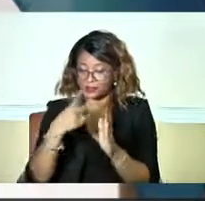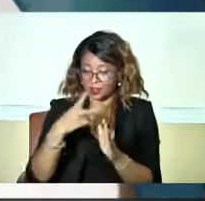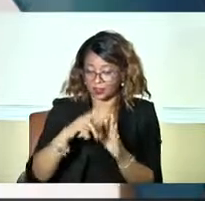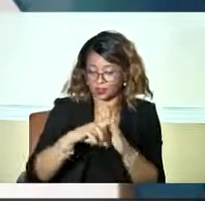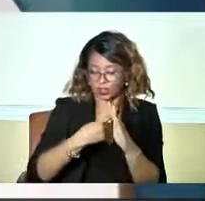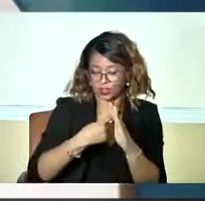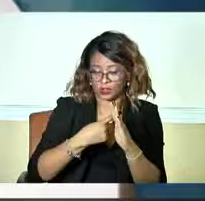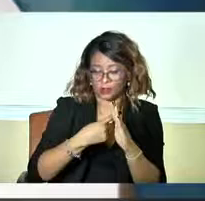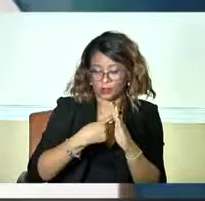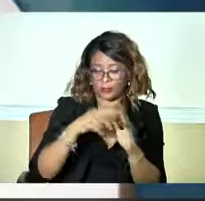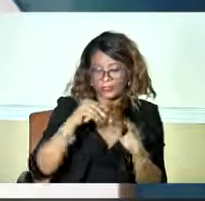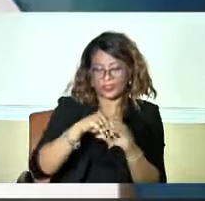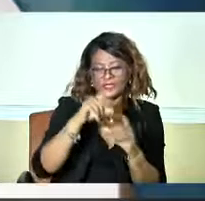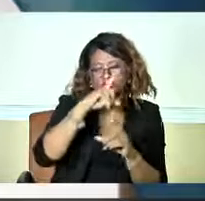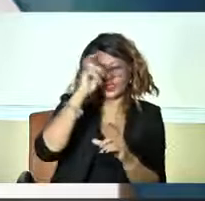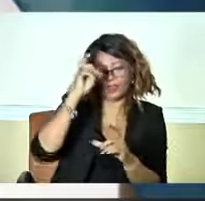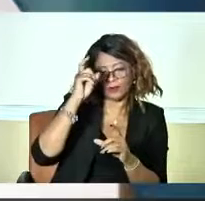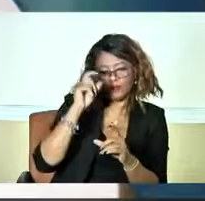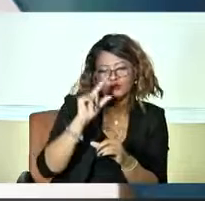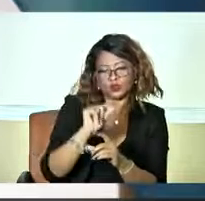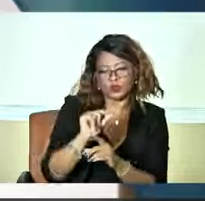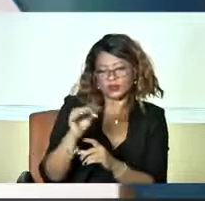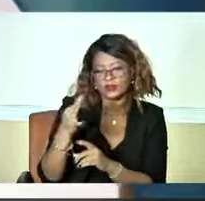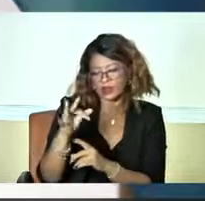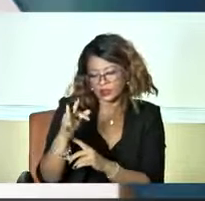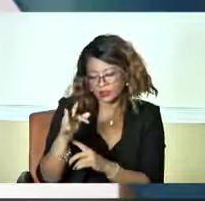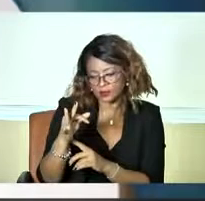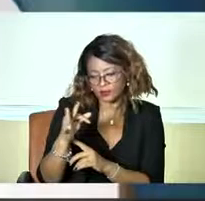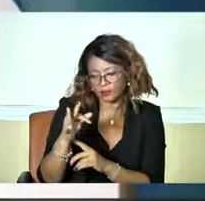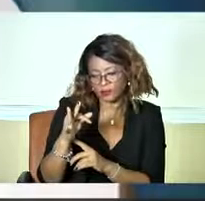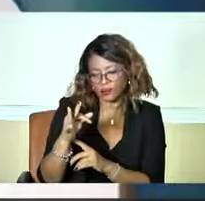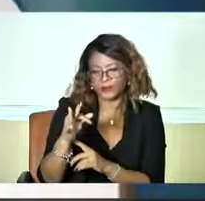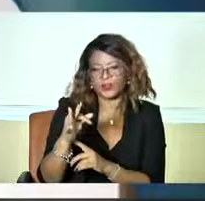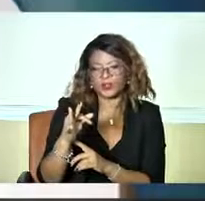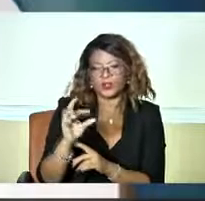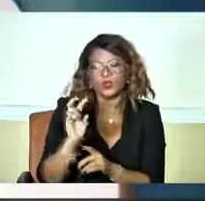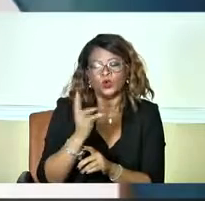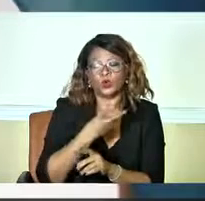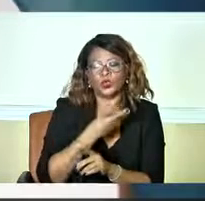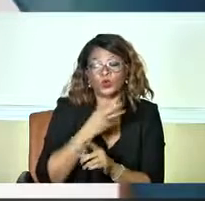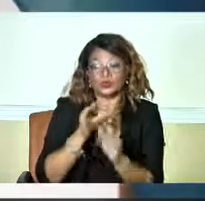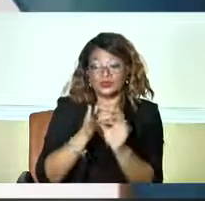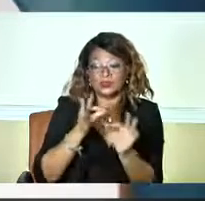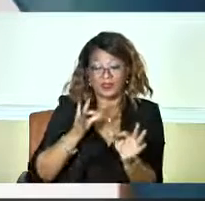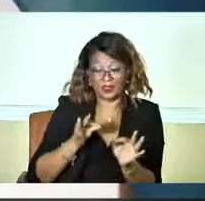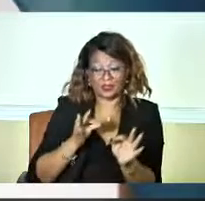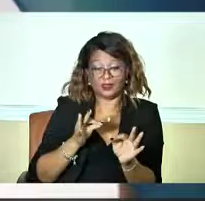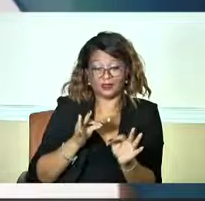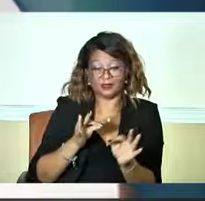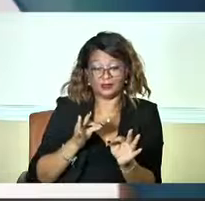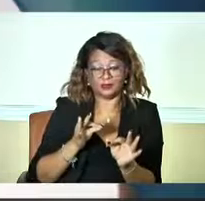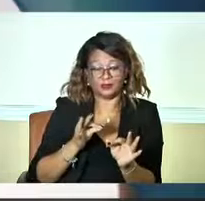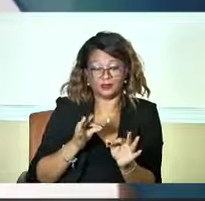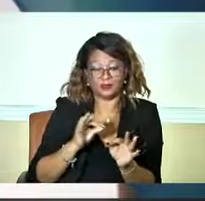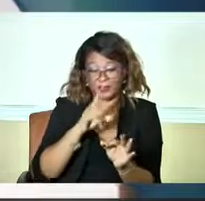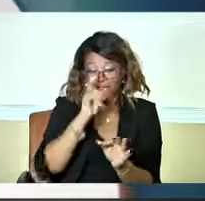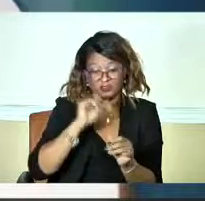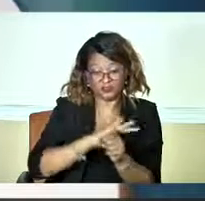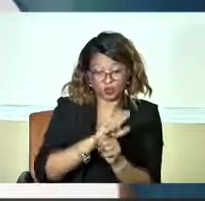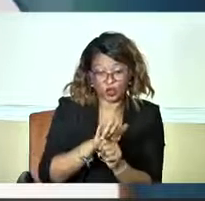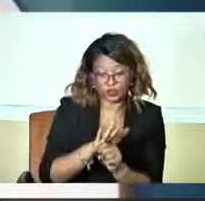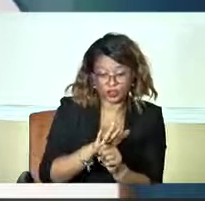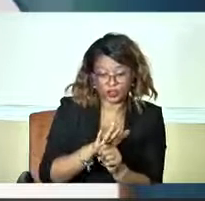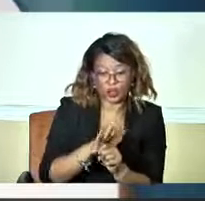started in the summer of 2019. Although we were delayed as a result of COVID, we